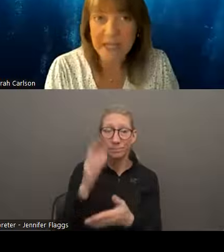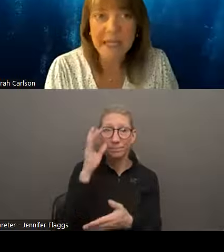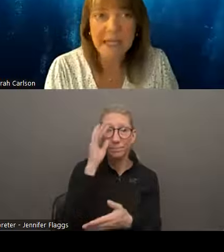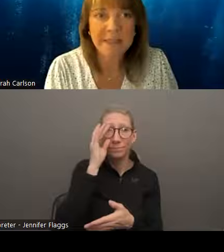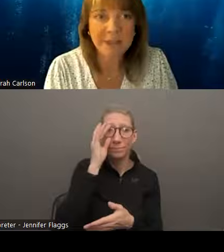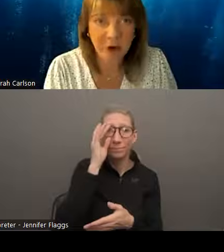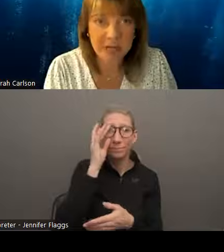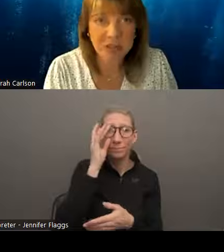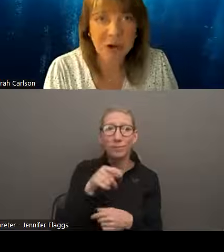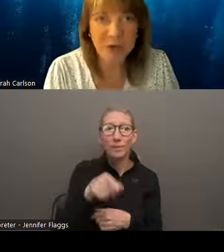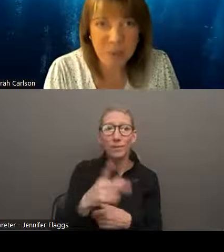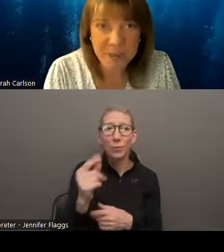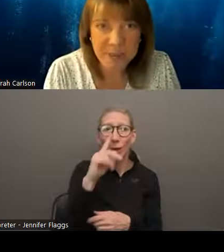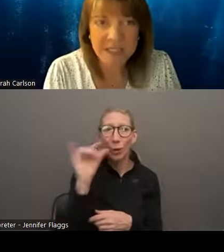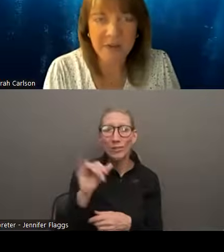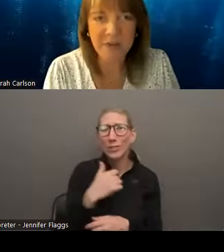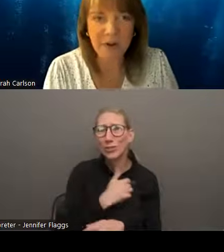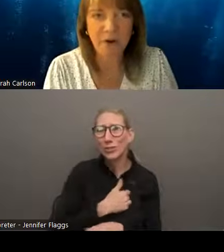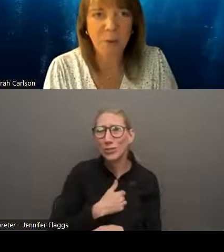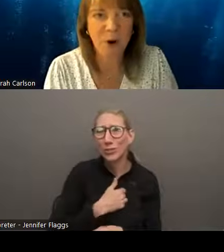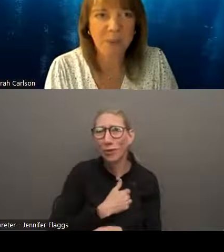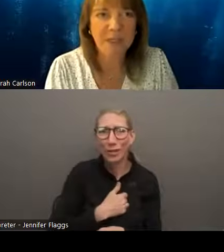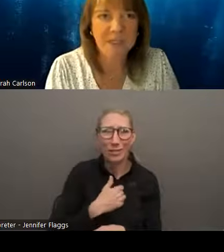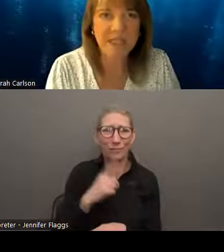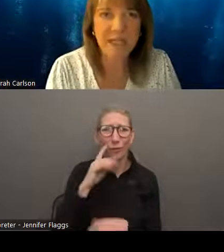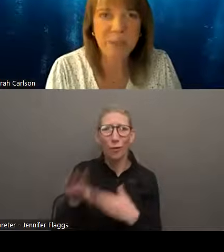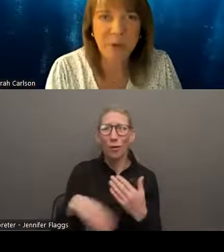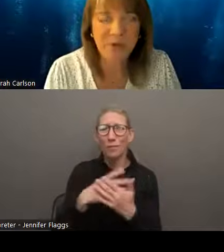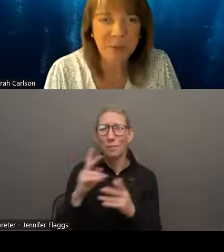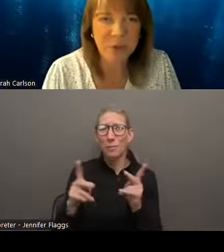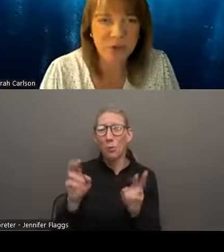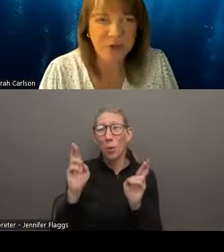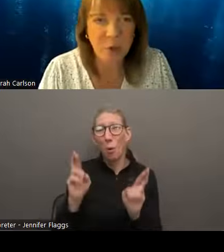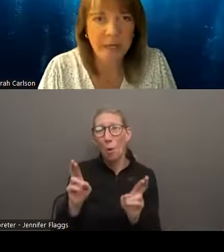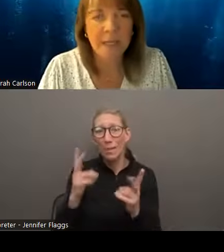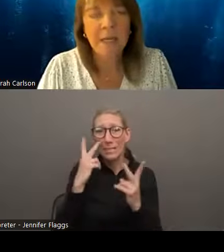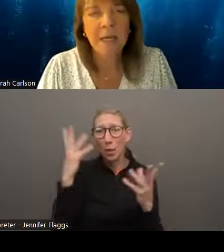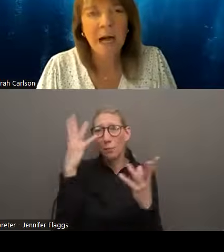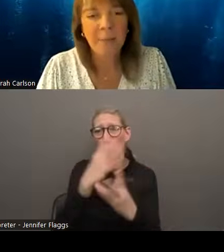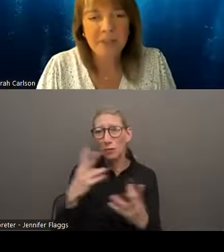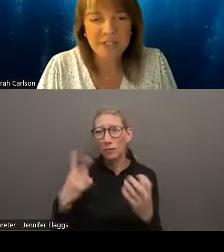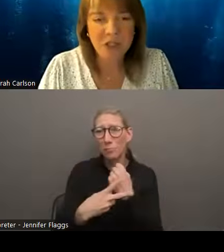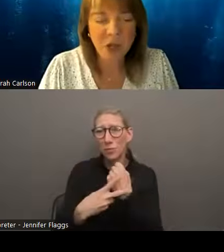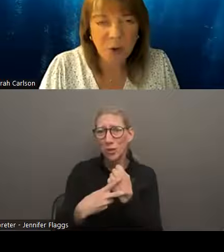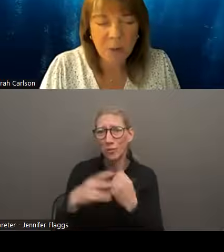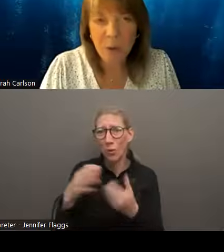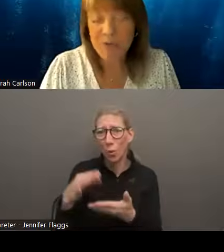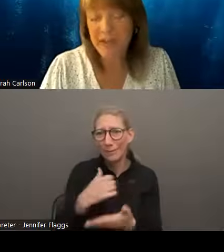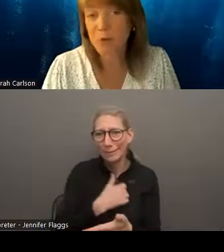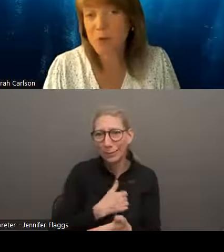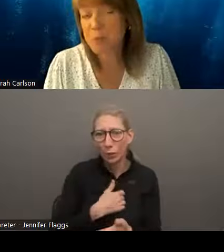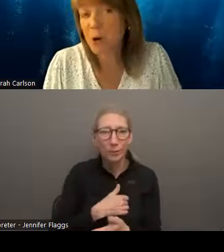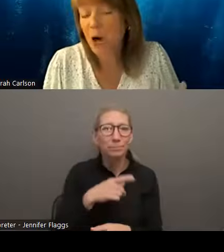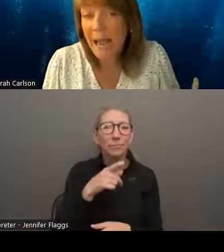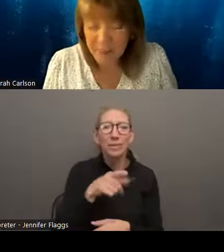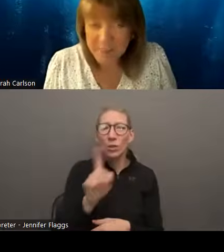looks like. Sorry to all the numismatists out there who were hoping to see a beautifully preserved coin. This is the only one we